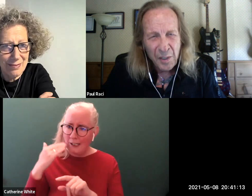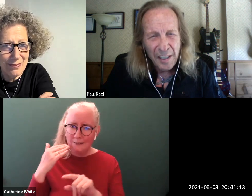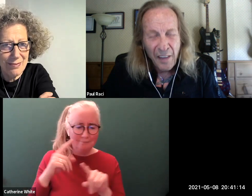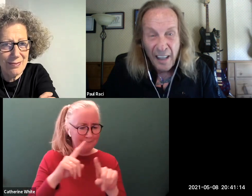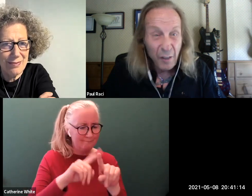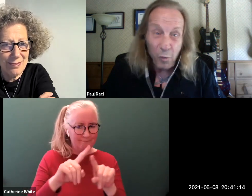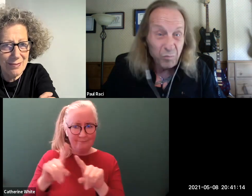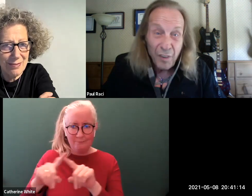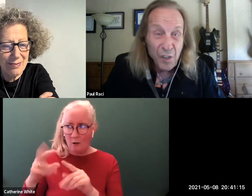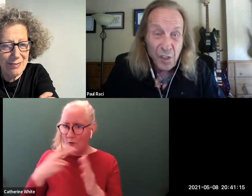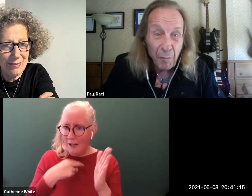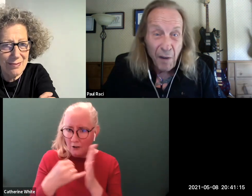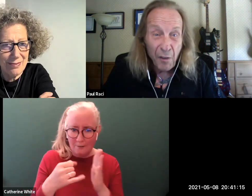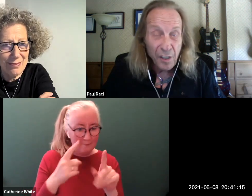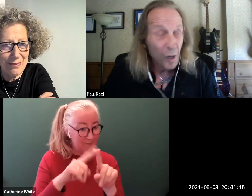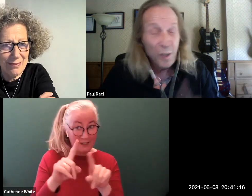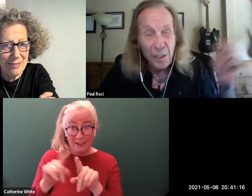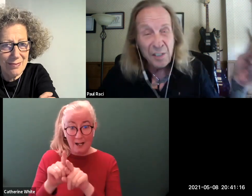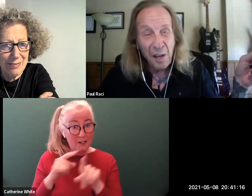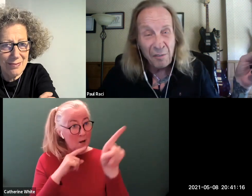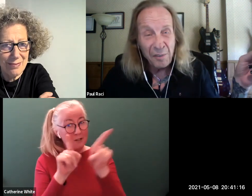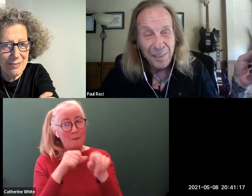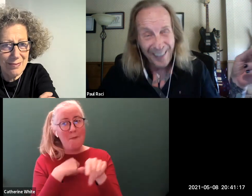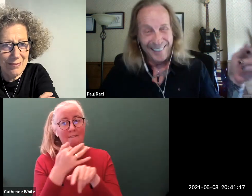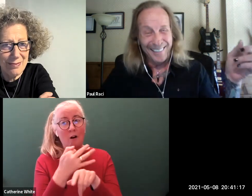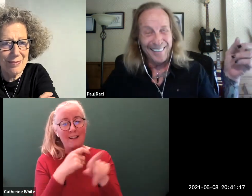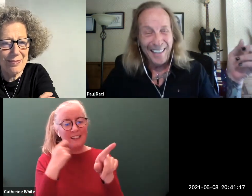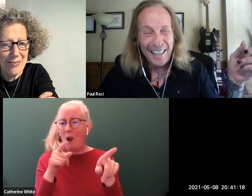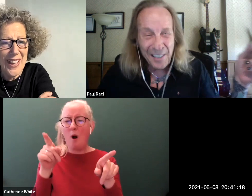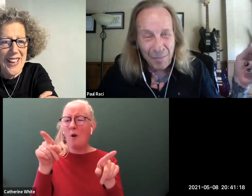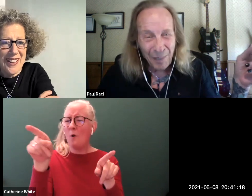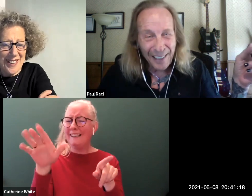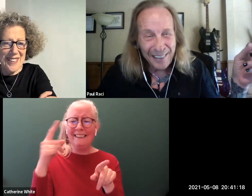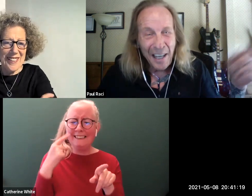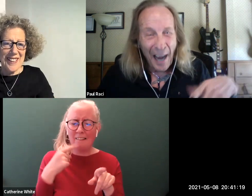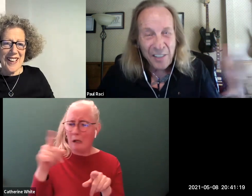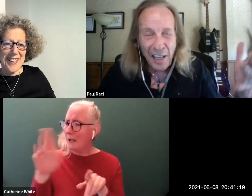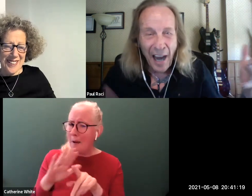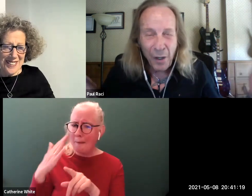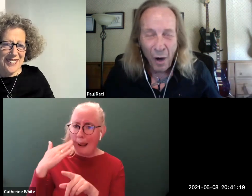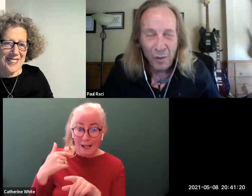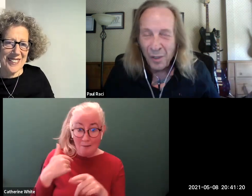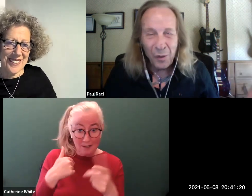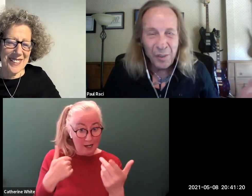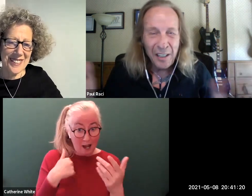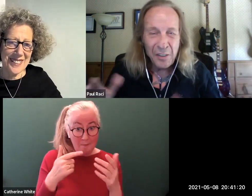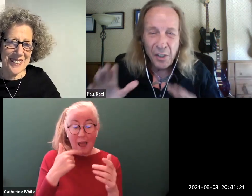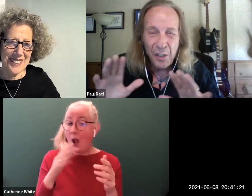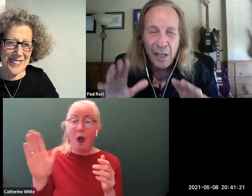creeds that had, just like my father said, oh no, he's deaf. He's not black. I go, oh